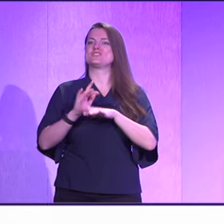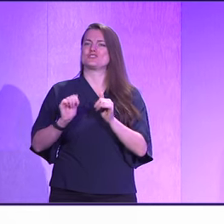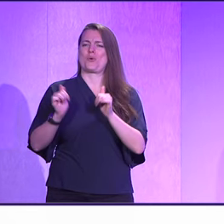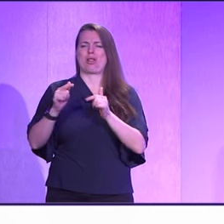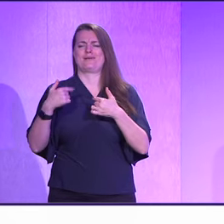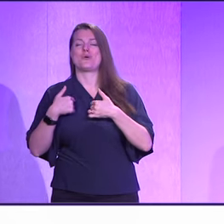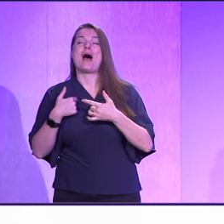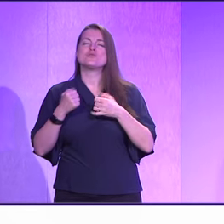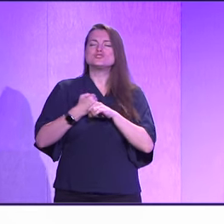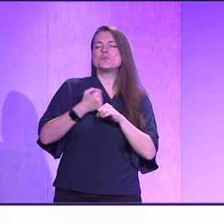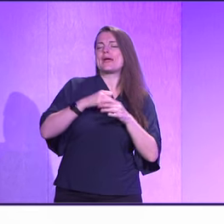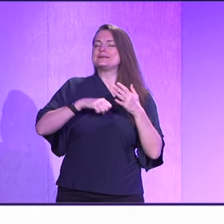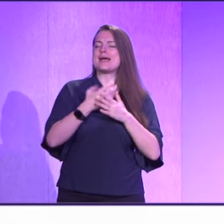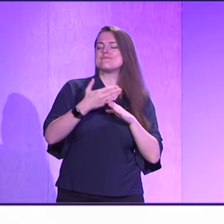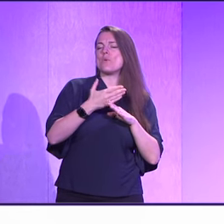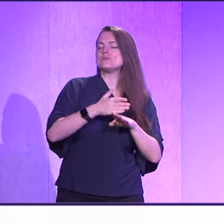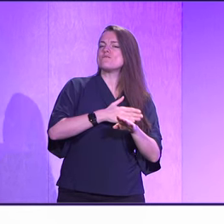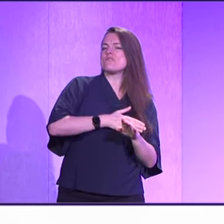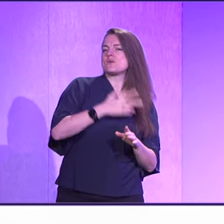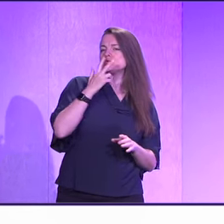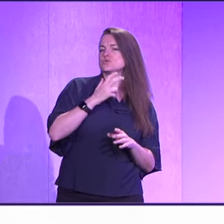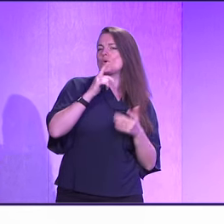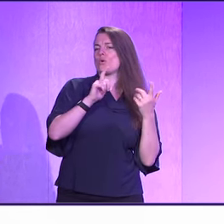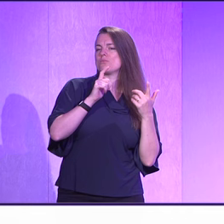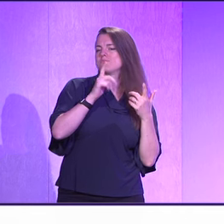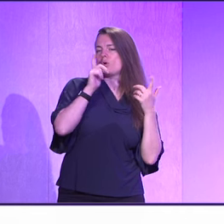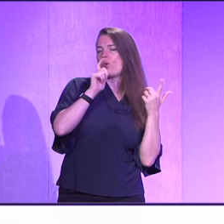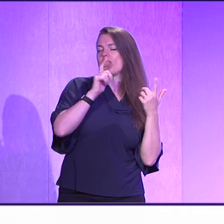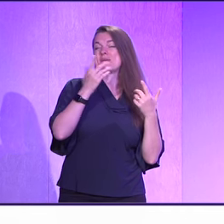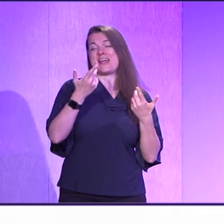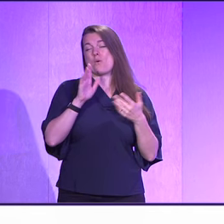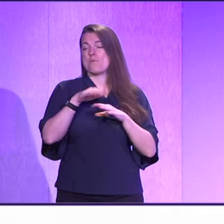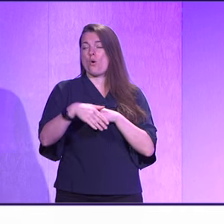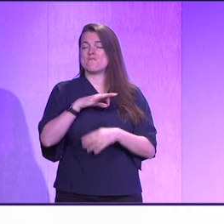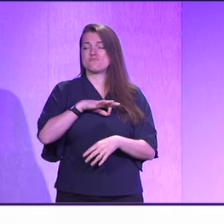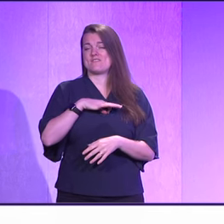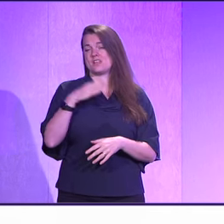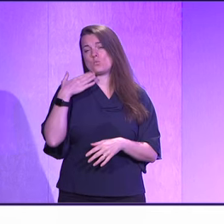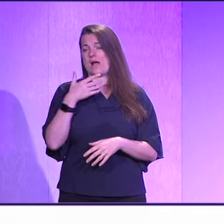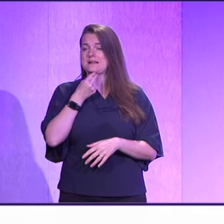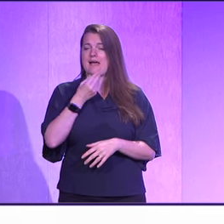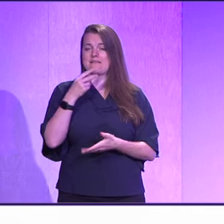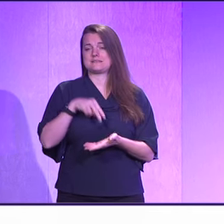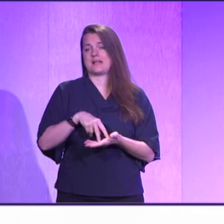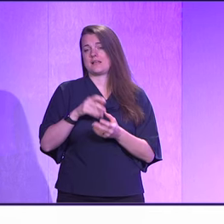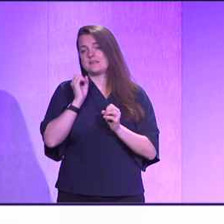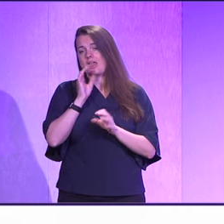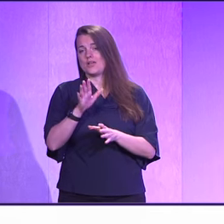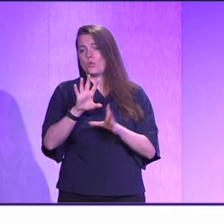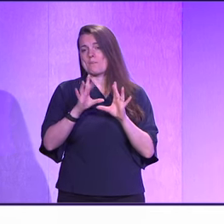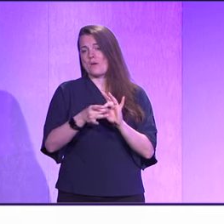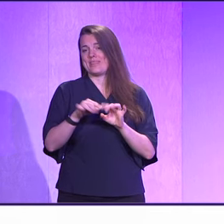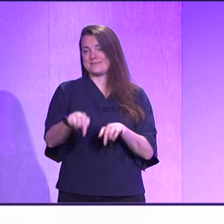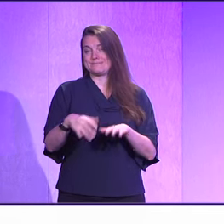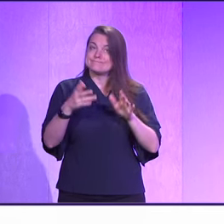cool. I was doing DevOps before it was cool. I'm now an old, boring, overprivileged white guy standing here on stage telling you all how it is. But